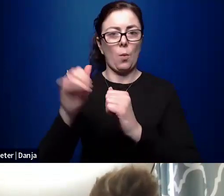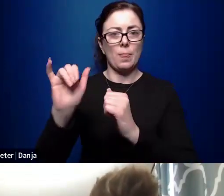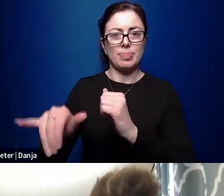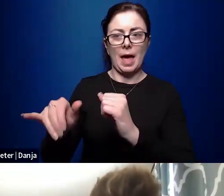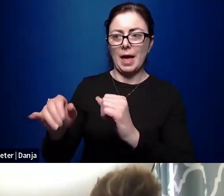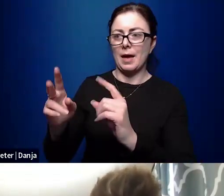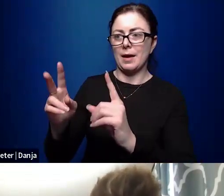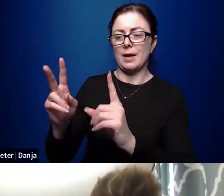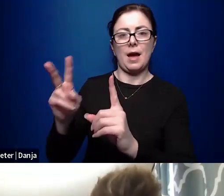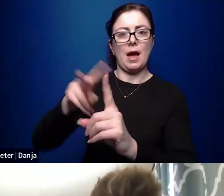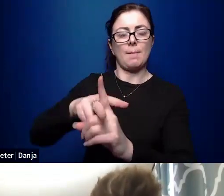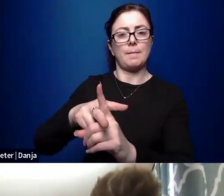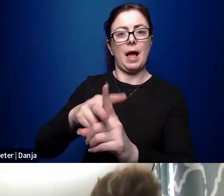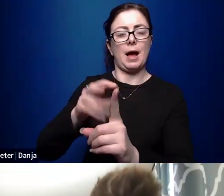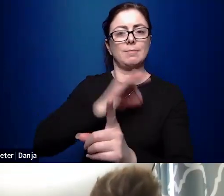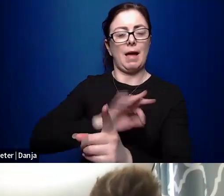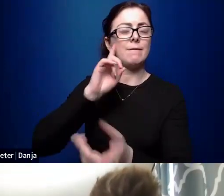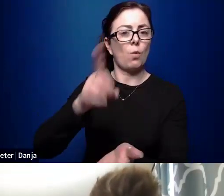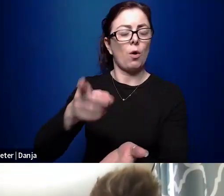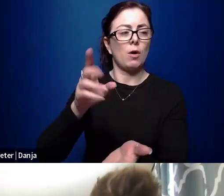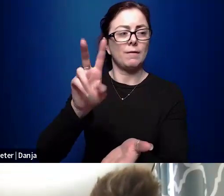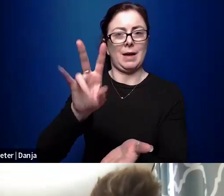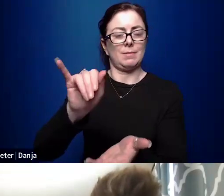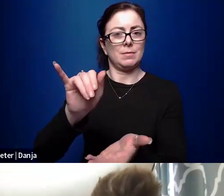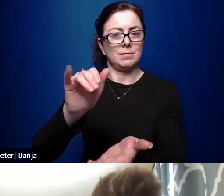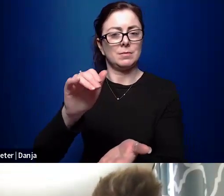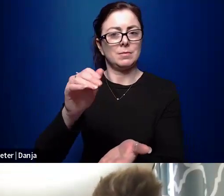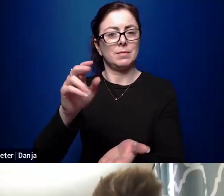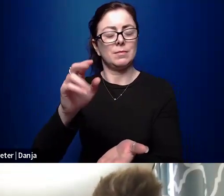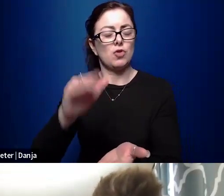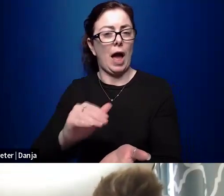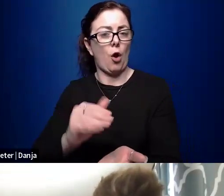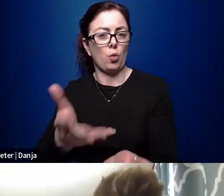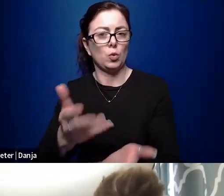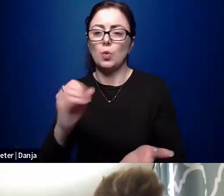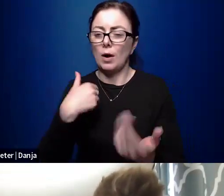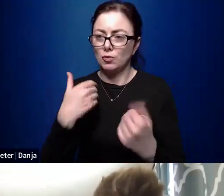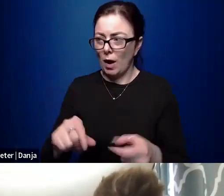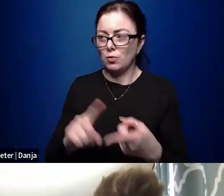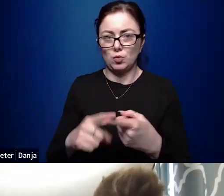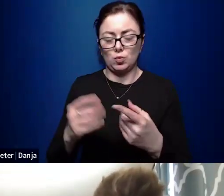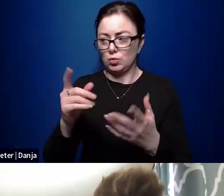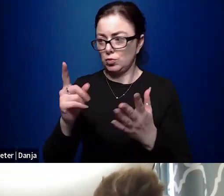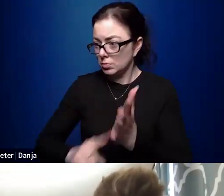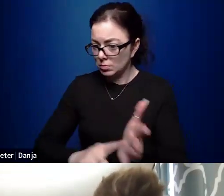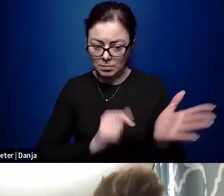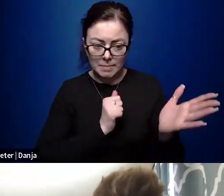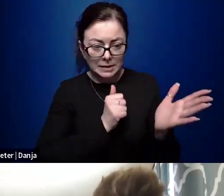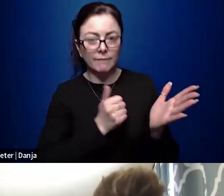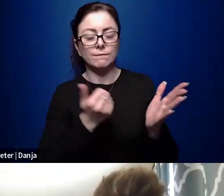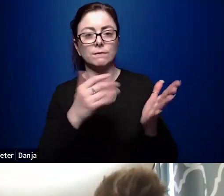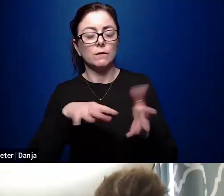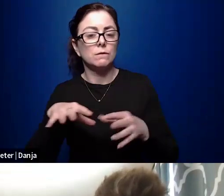And that's what I try to do now is just try to empower myself with as much knowledge as I can. And I try to surround myself with